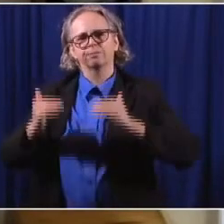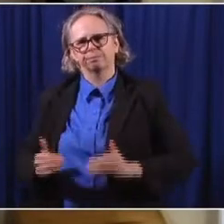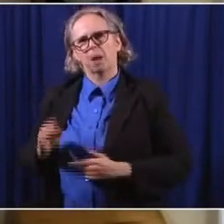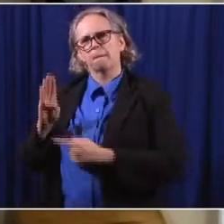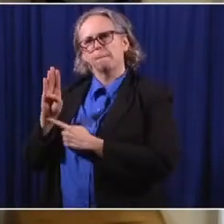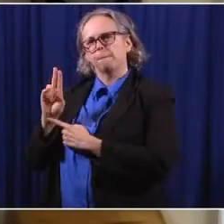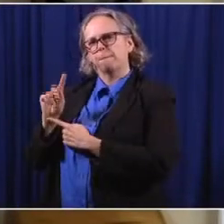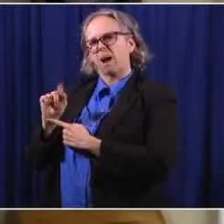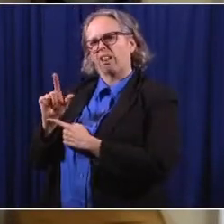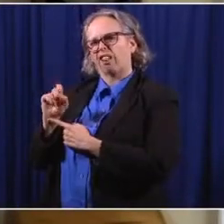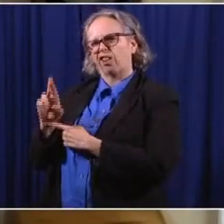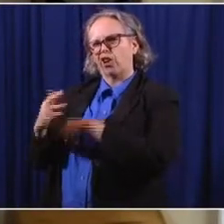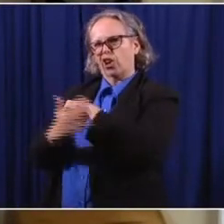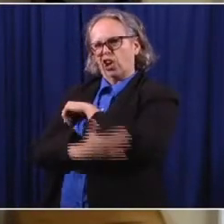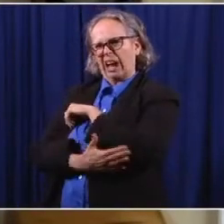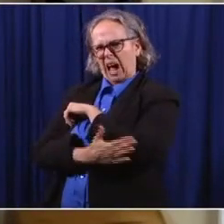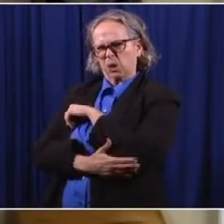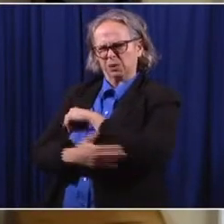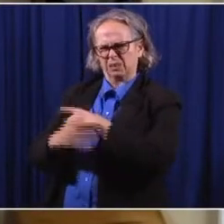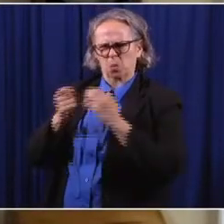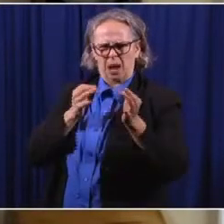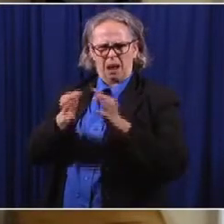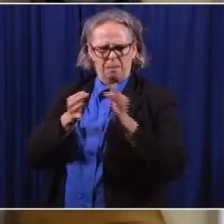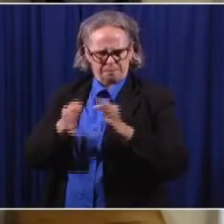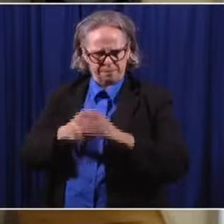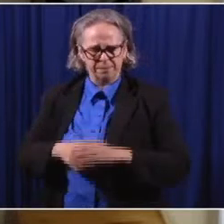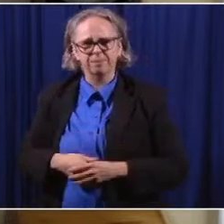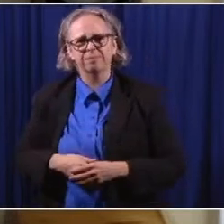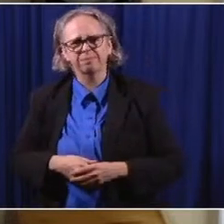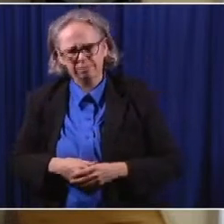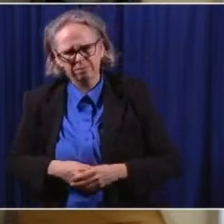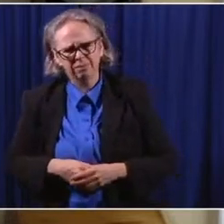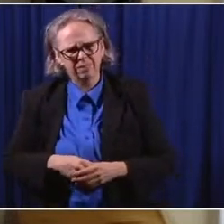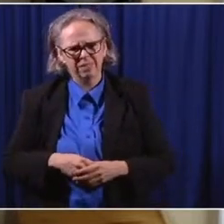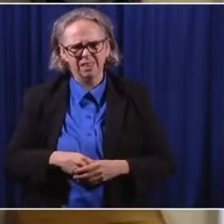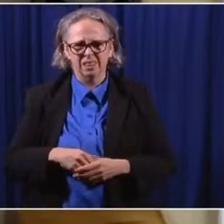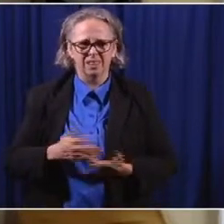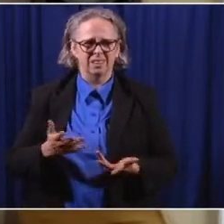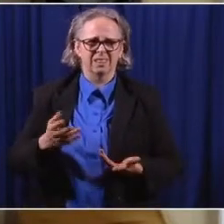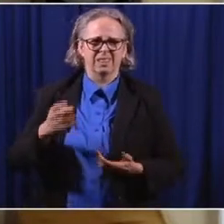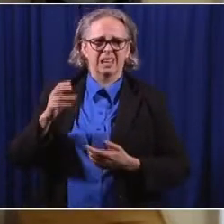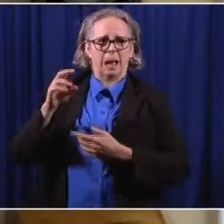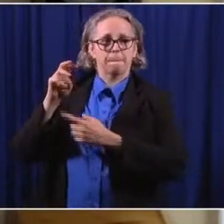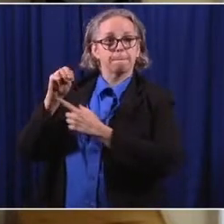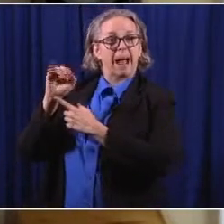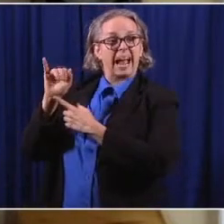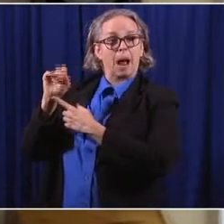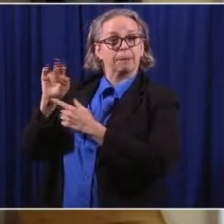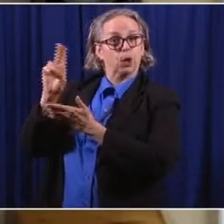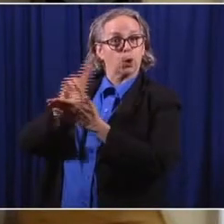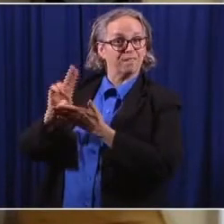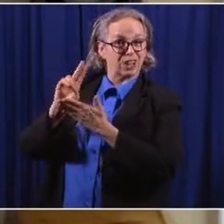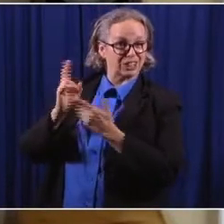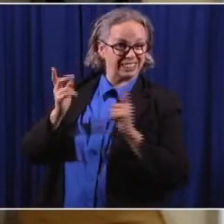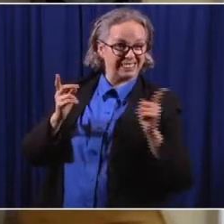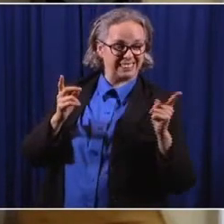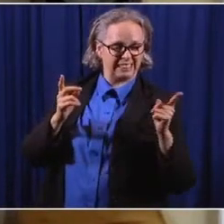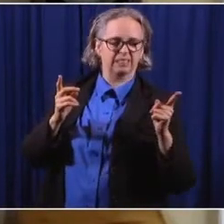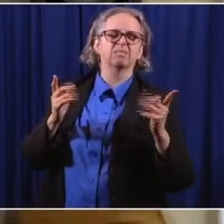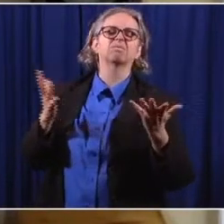County's numbers certainly are still being influenced by what's going on at Miami University. Between September